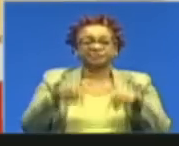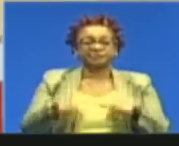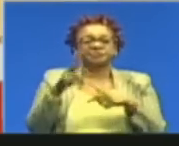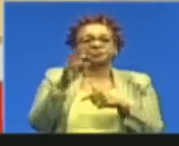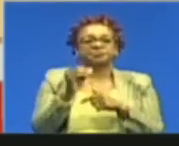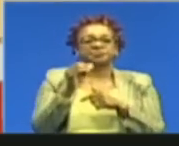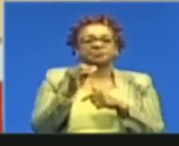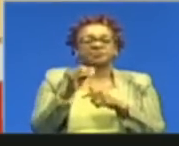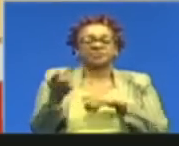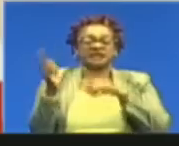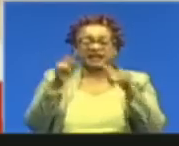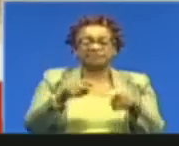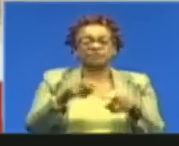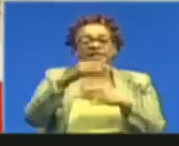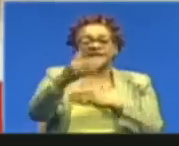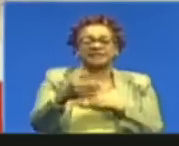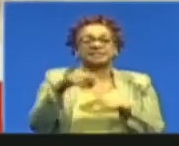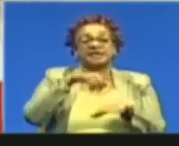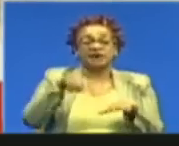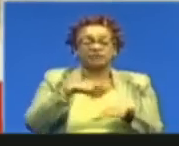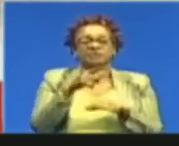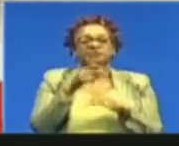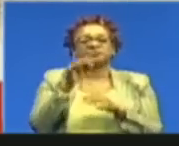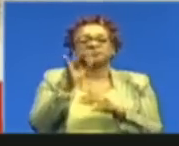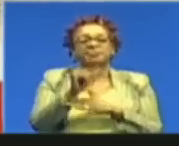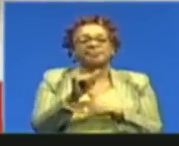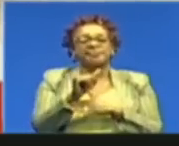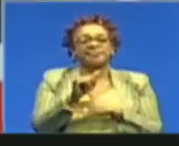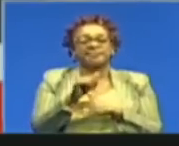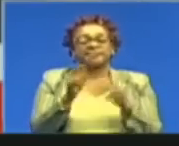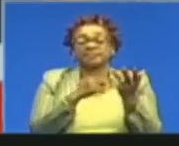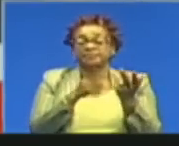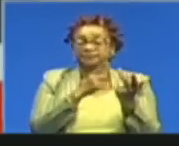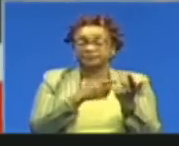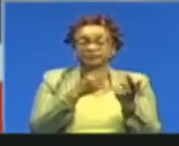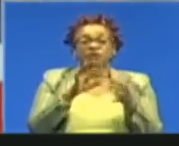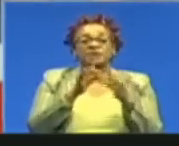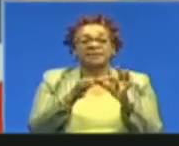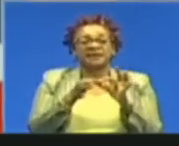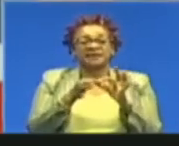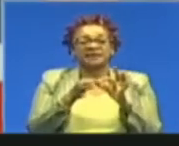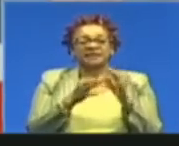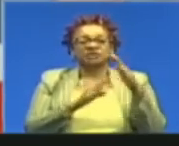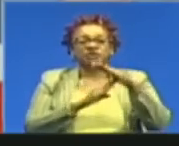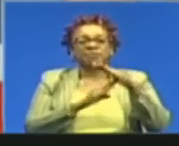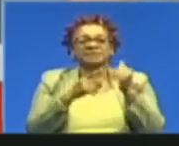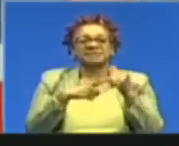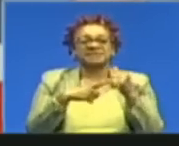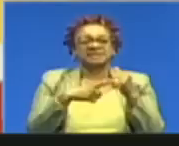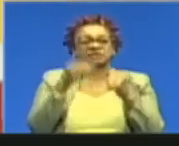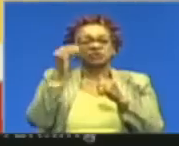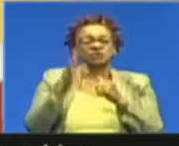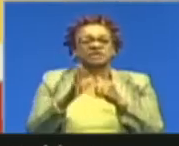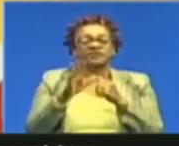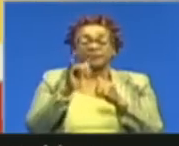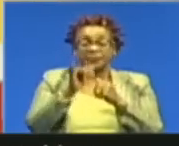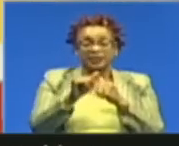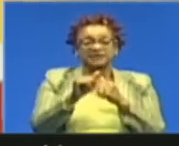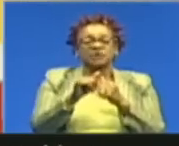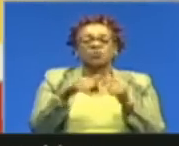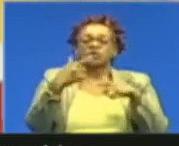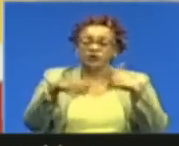it to the next round of qualification for the Kenya Mathematical Olympiad. The top six students from that round will go